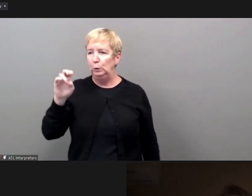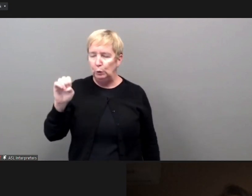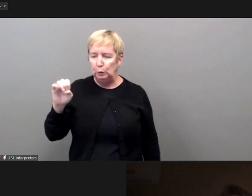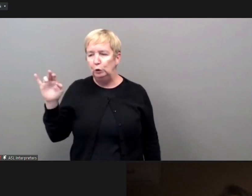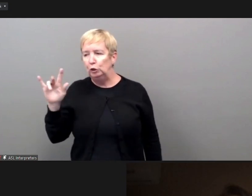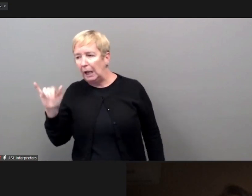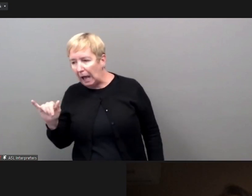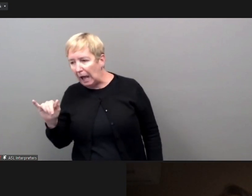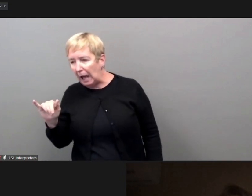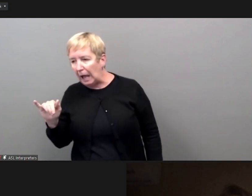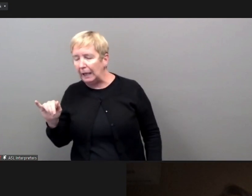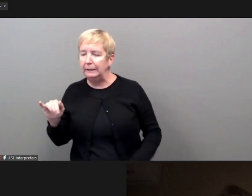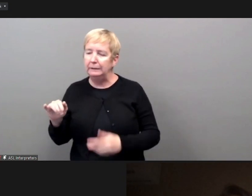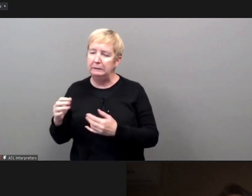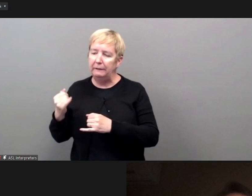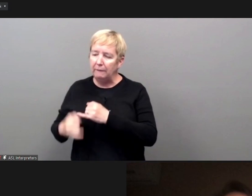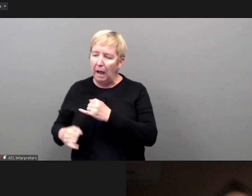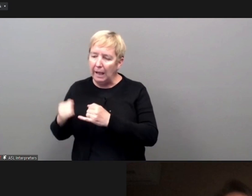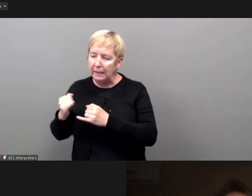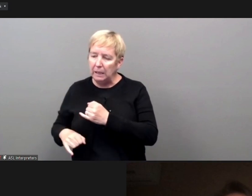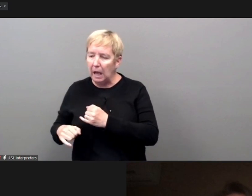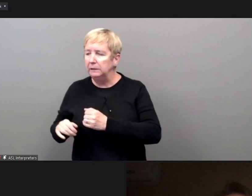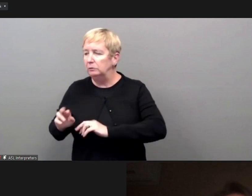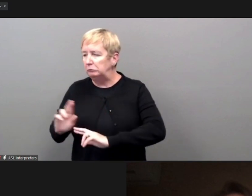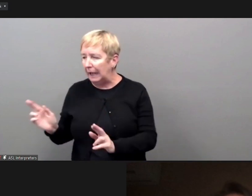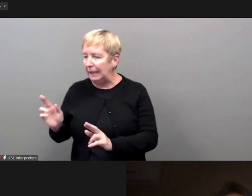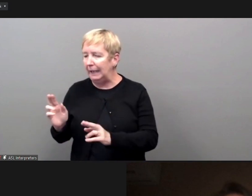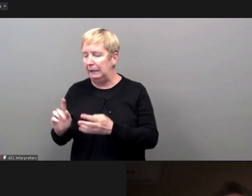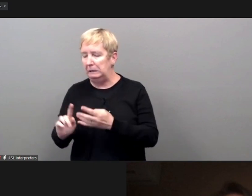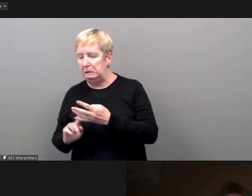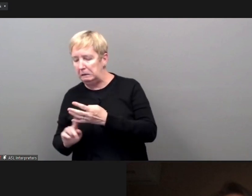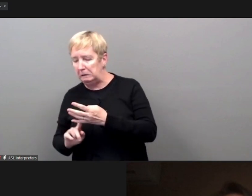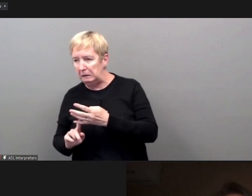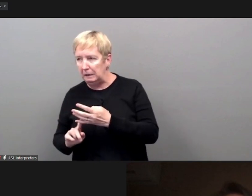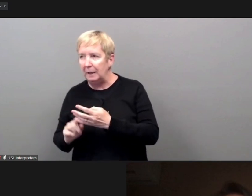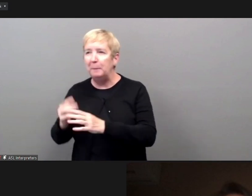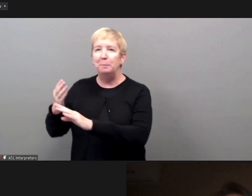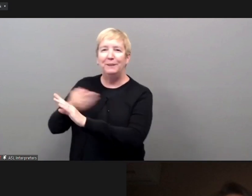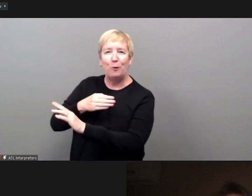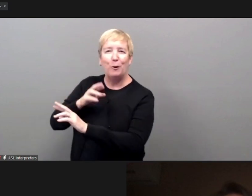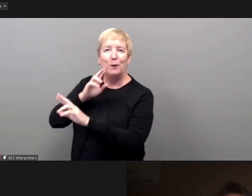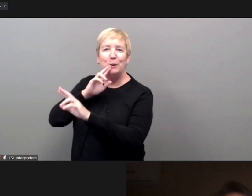end of July before the reports about vaccinated people,